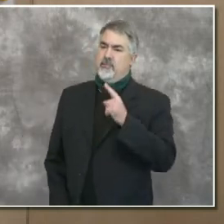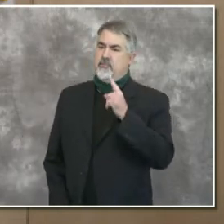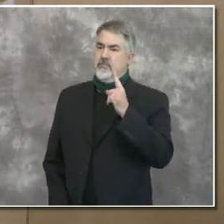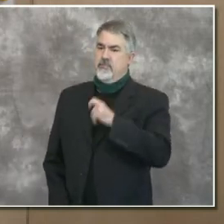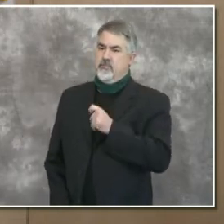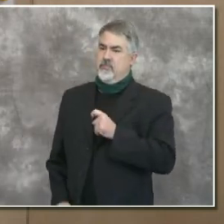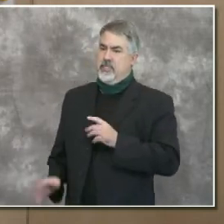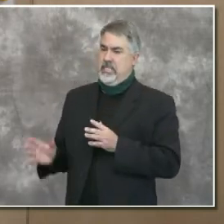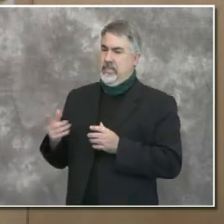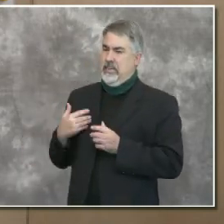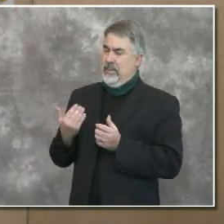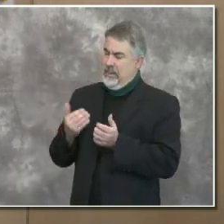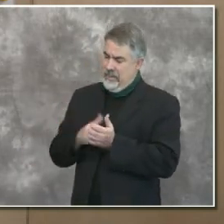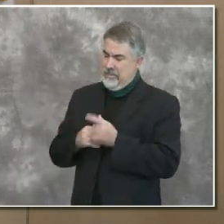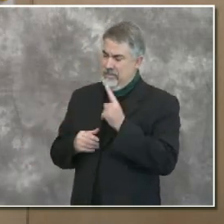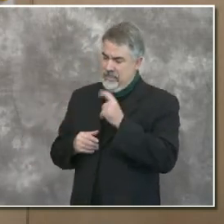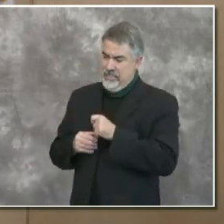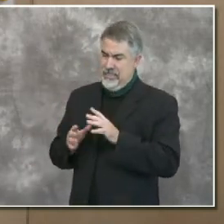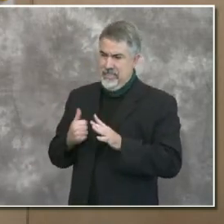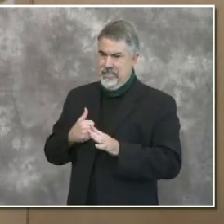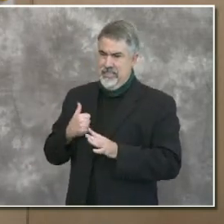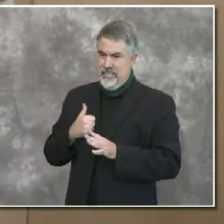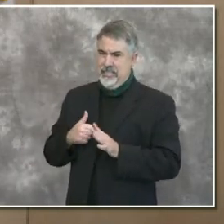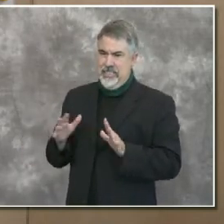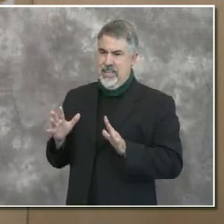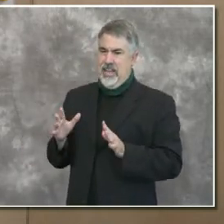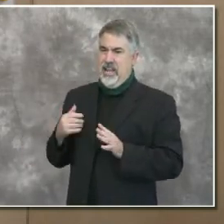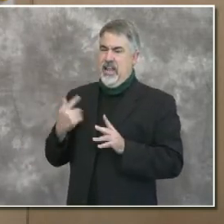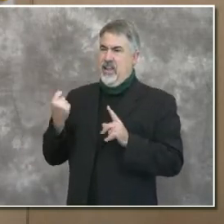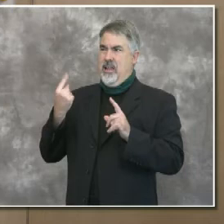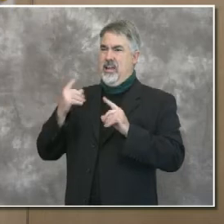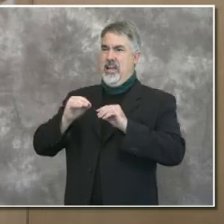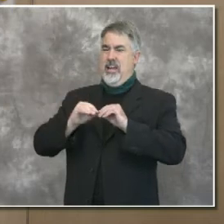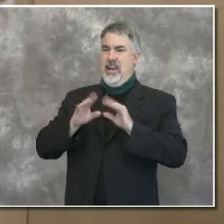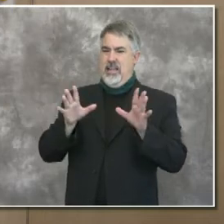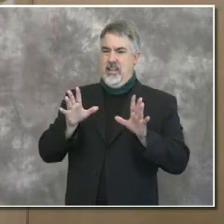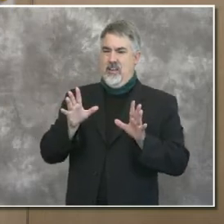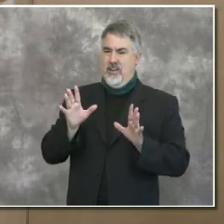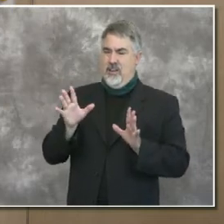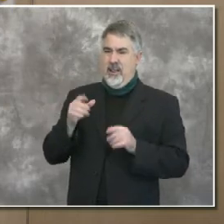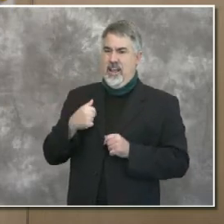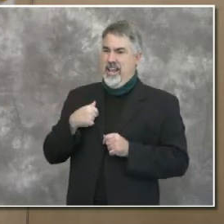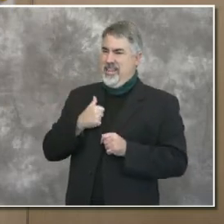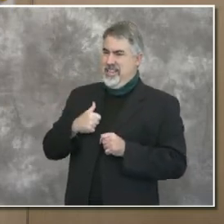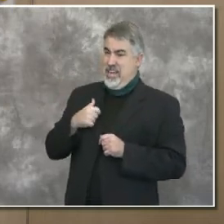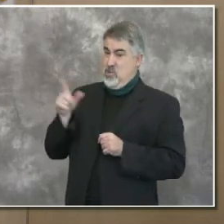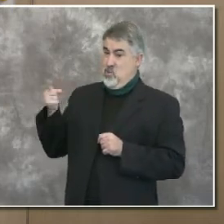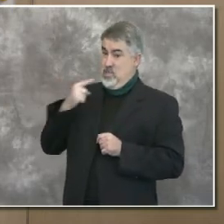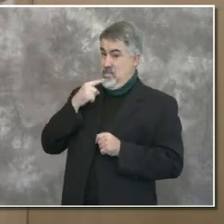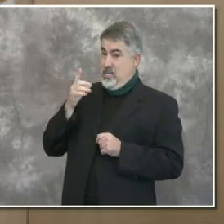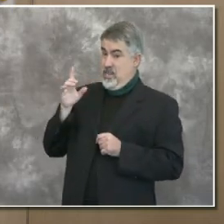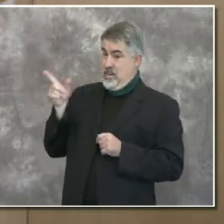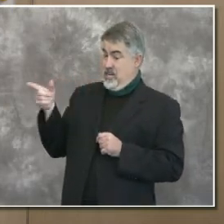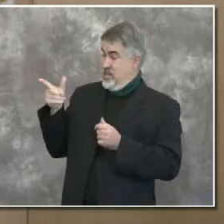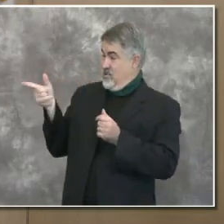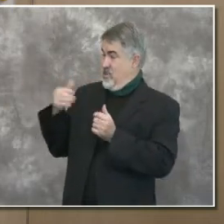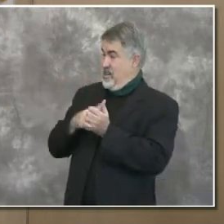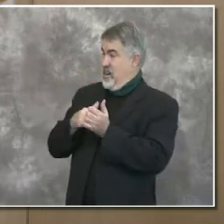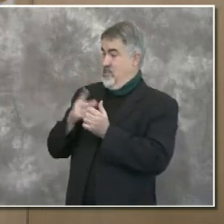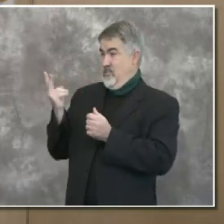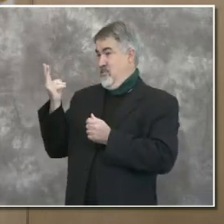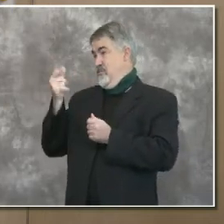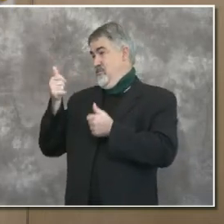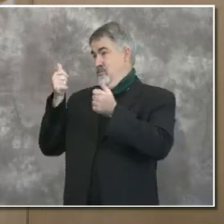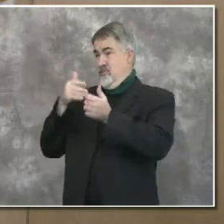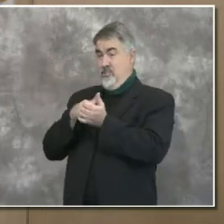but I just am trying to still get a little clarity. You and Dr. McDonald, Dr. Wooten, have mentioned for a